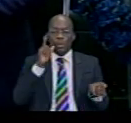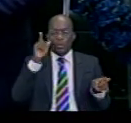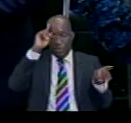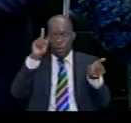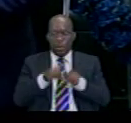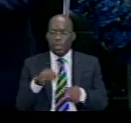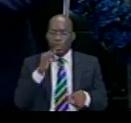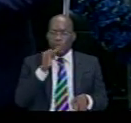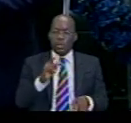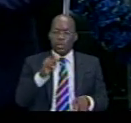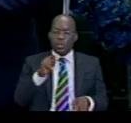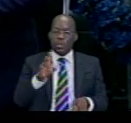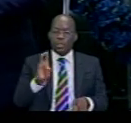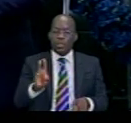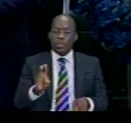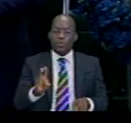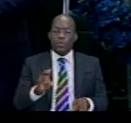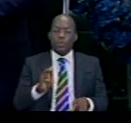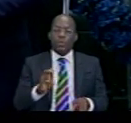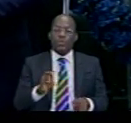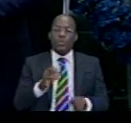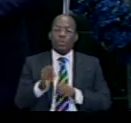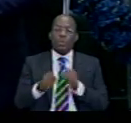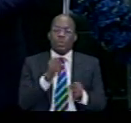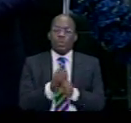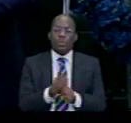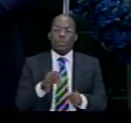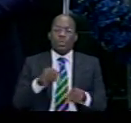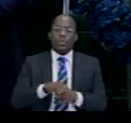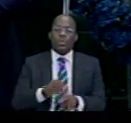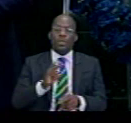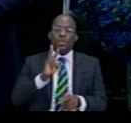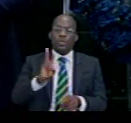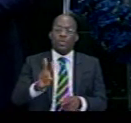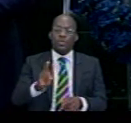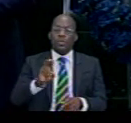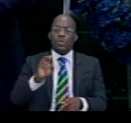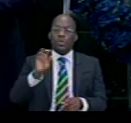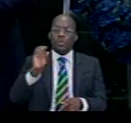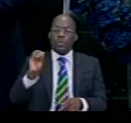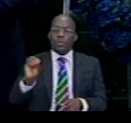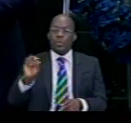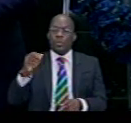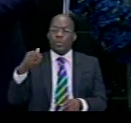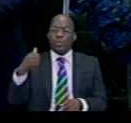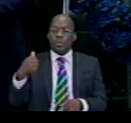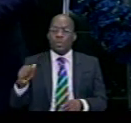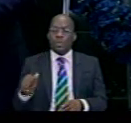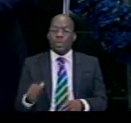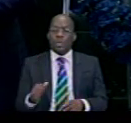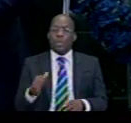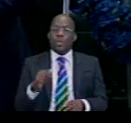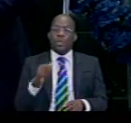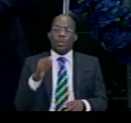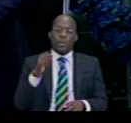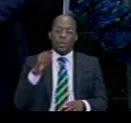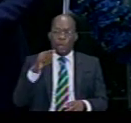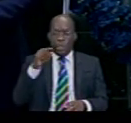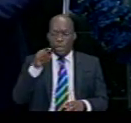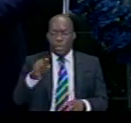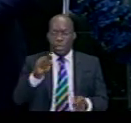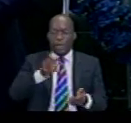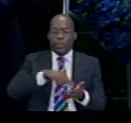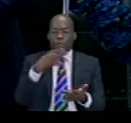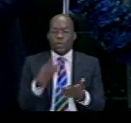And he said that in 2010, he fell into a well. And the after effect of this falling into the